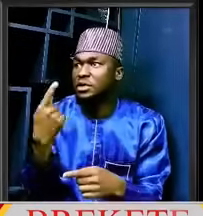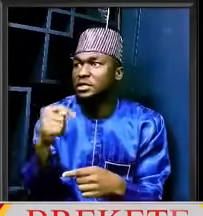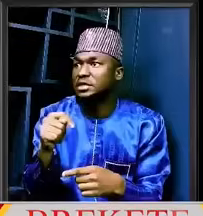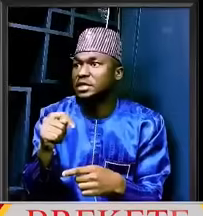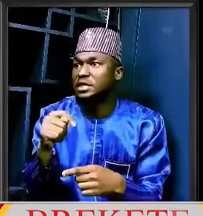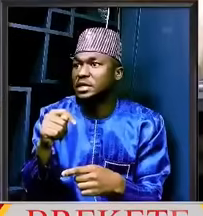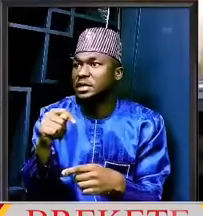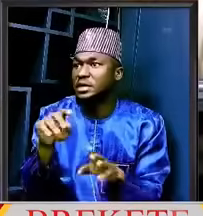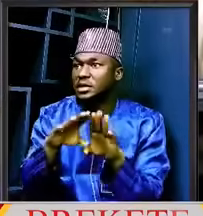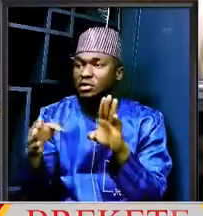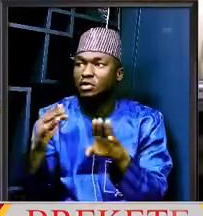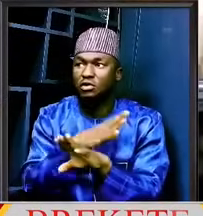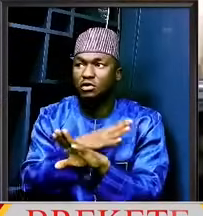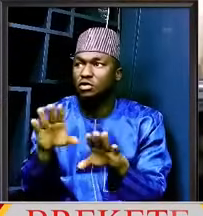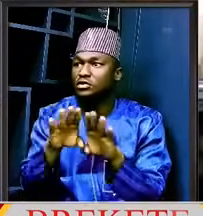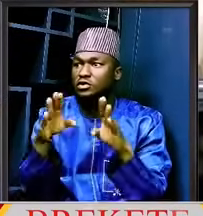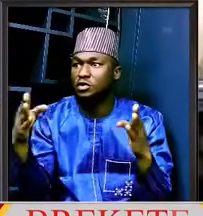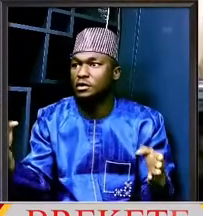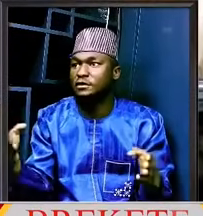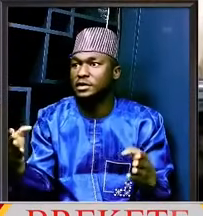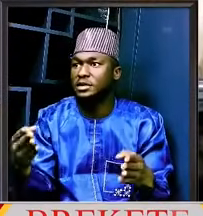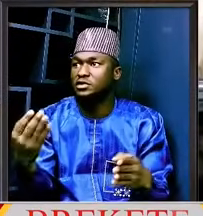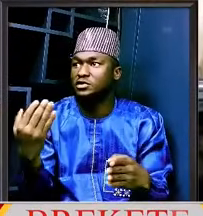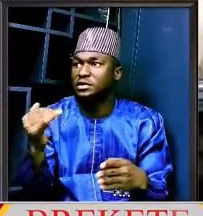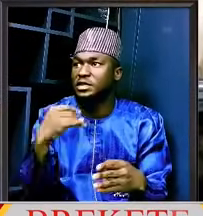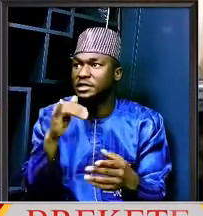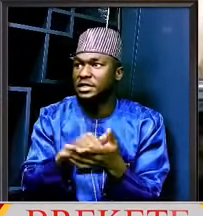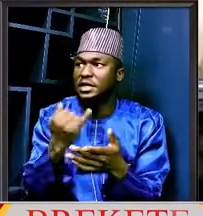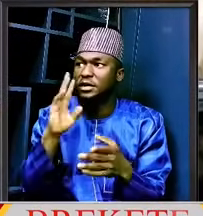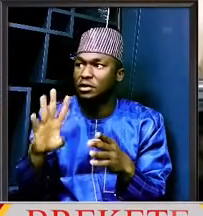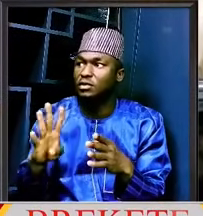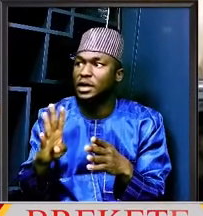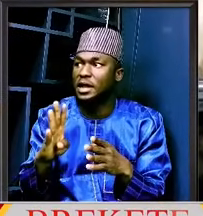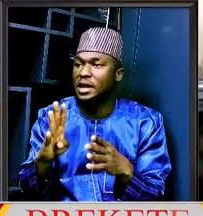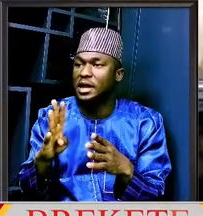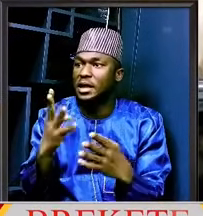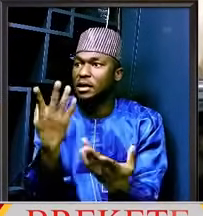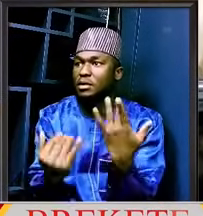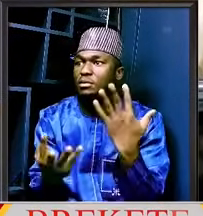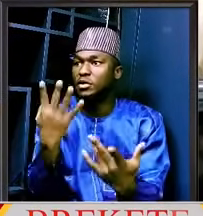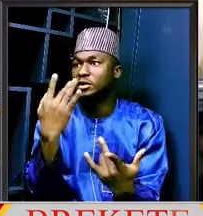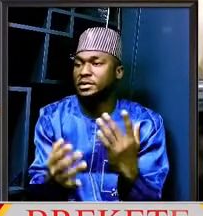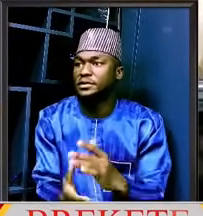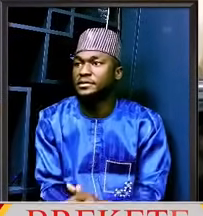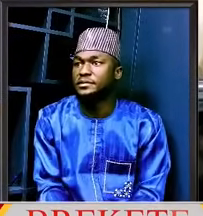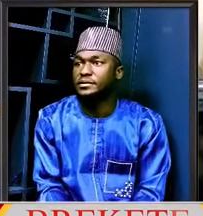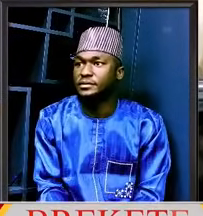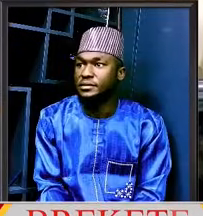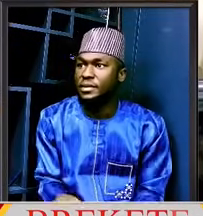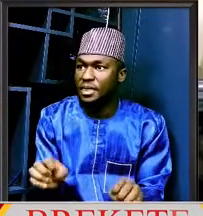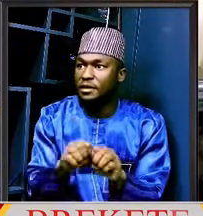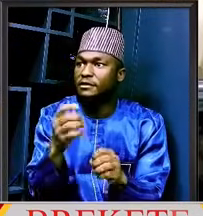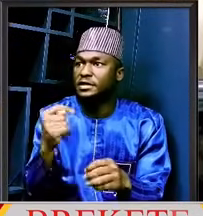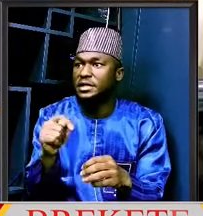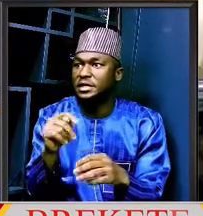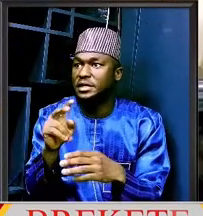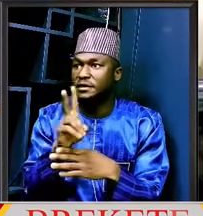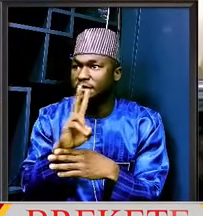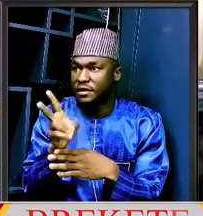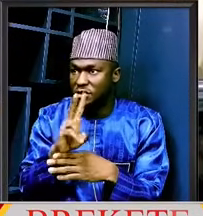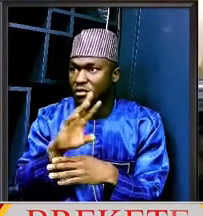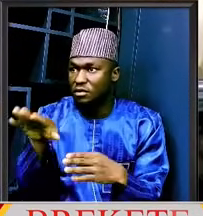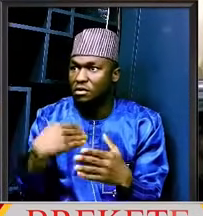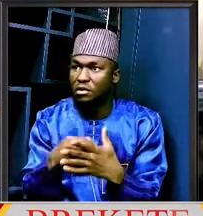not budge. They now said, oh, it's to burn them inside the house. So that even the video they are taking, everything will burn and